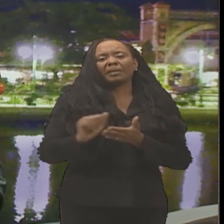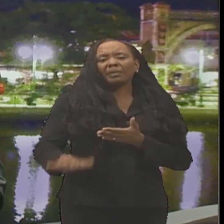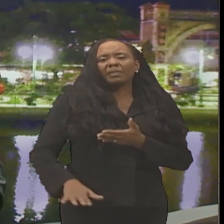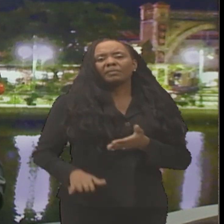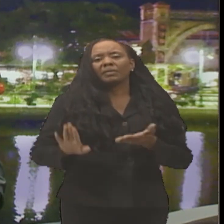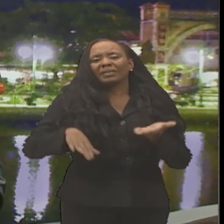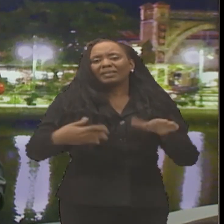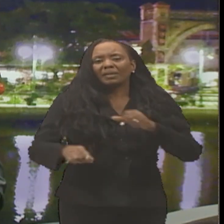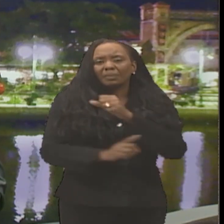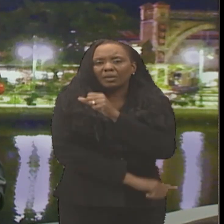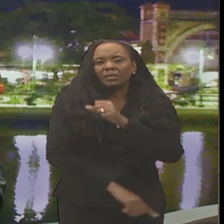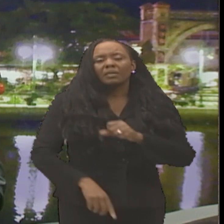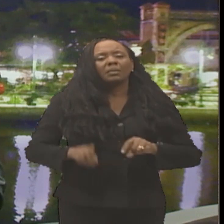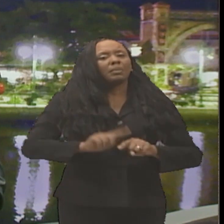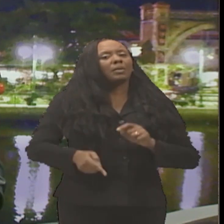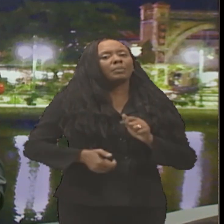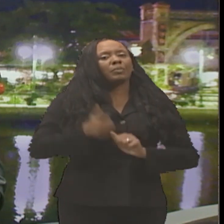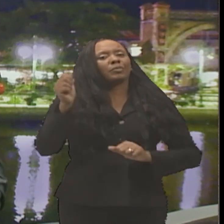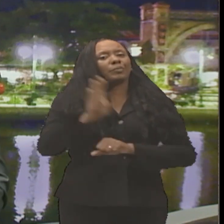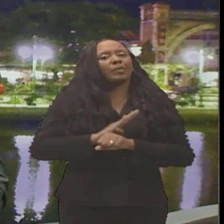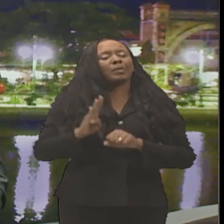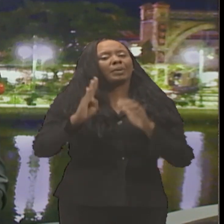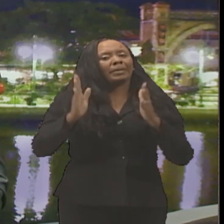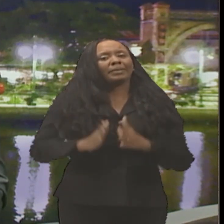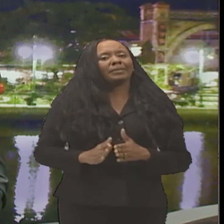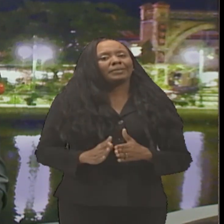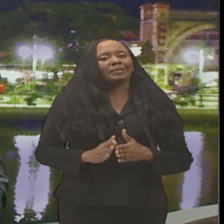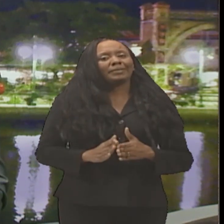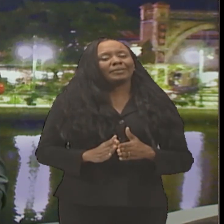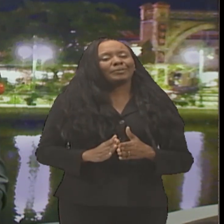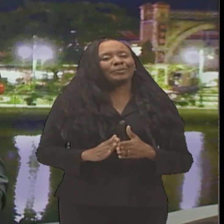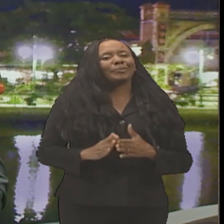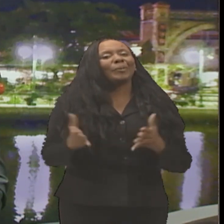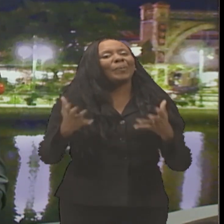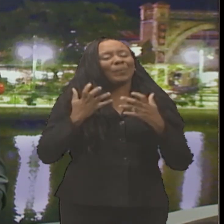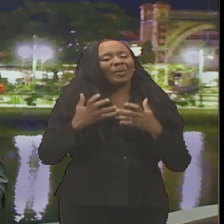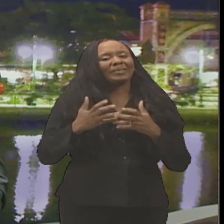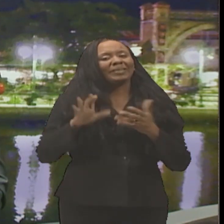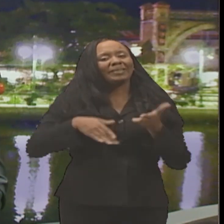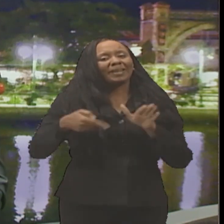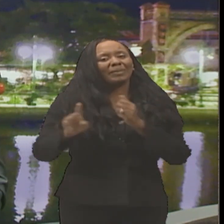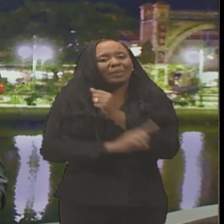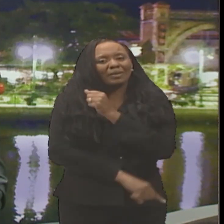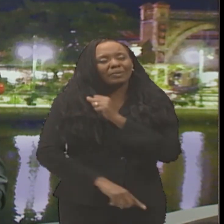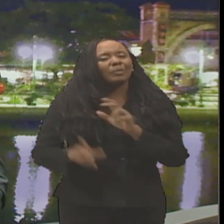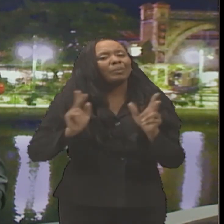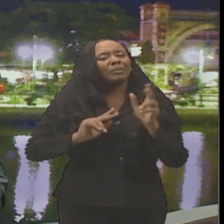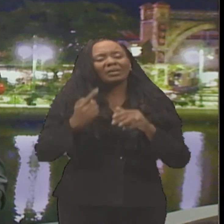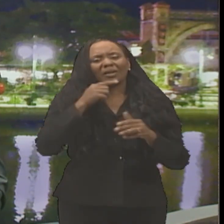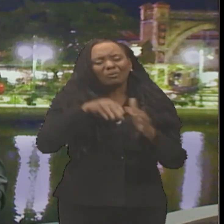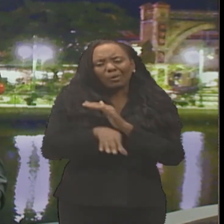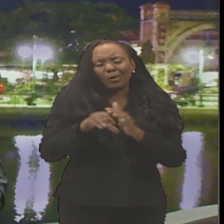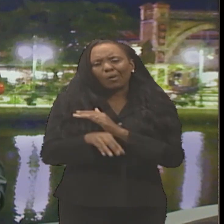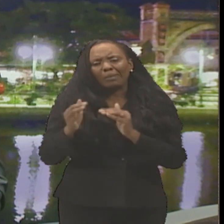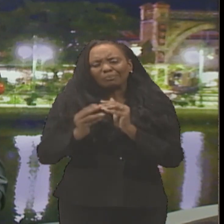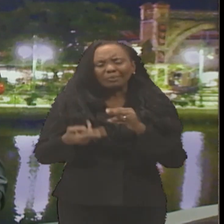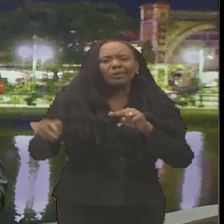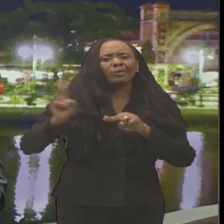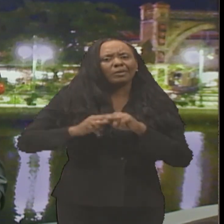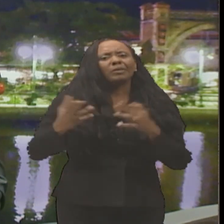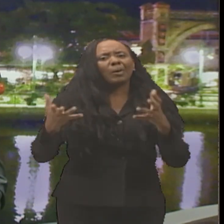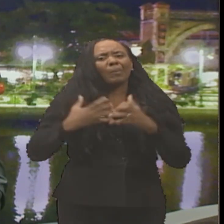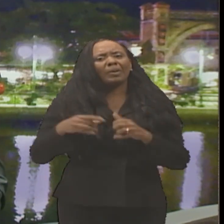feels the majority of Barbadians don't. He says crime on the island is rampant and people prefer to have the death penalty available.